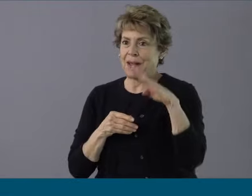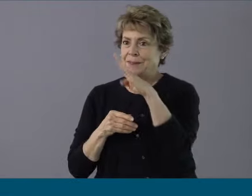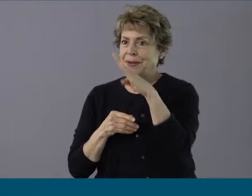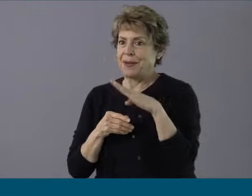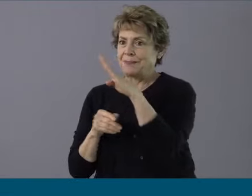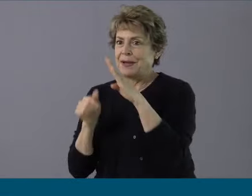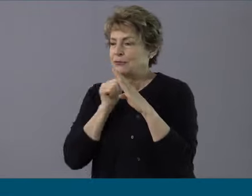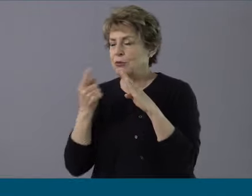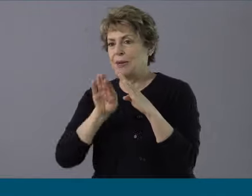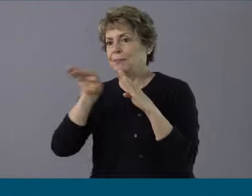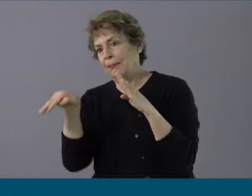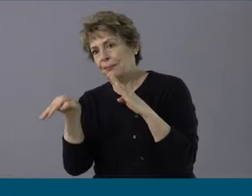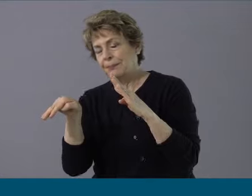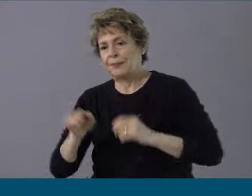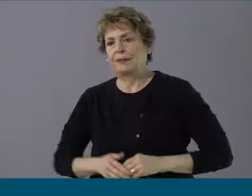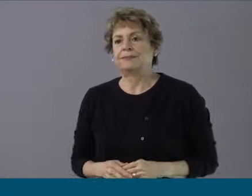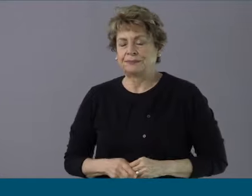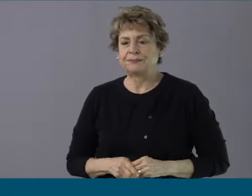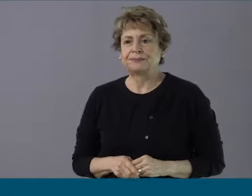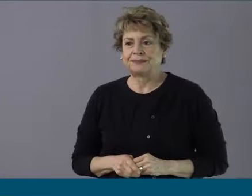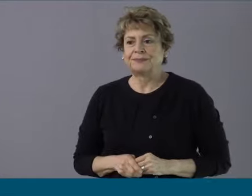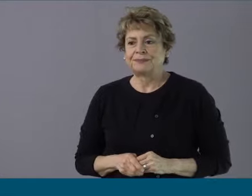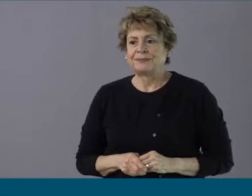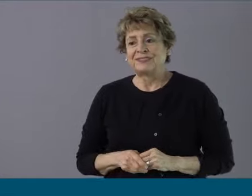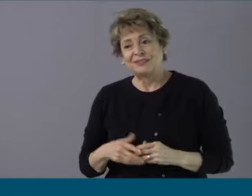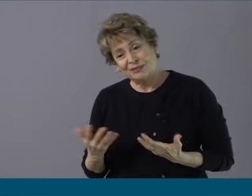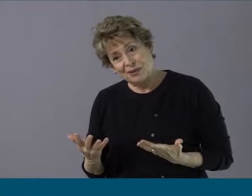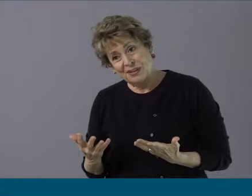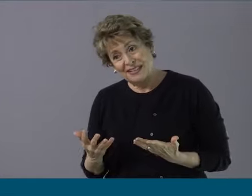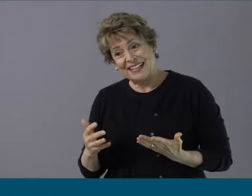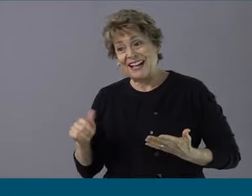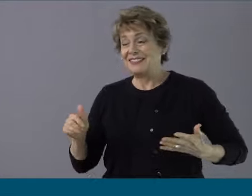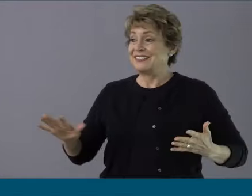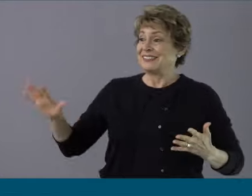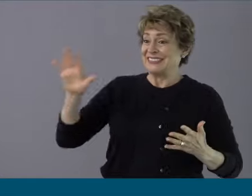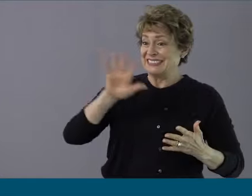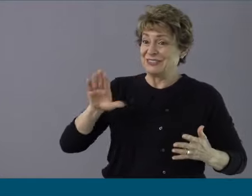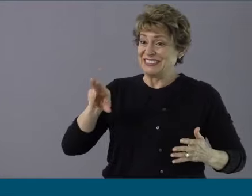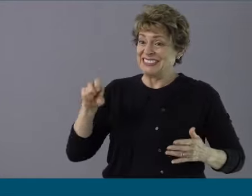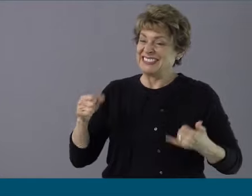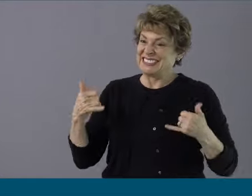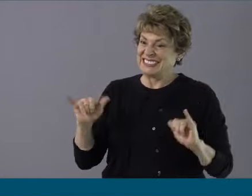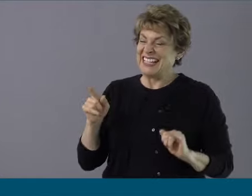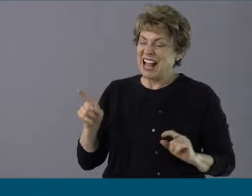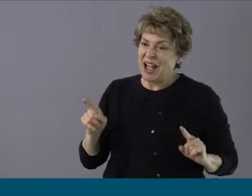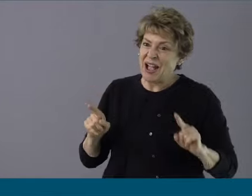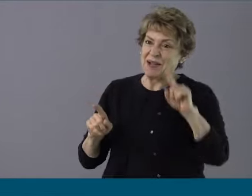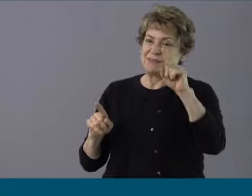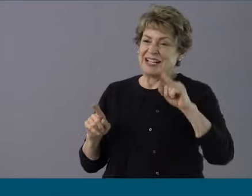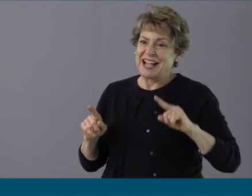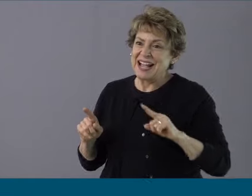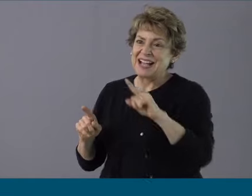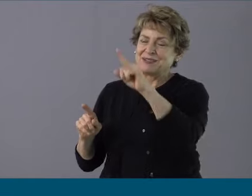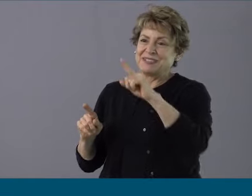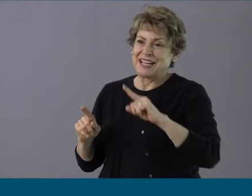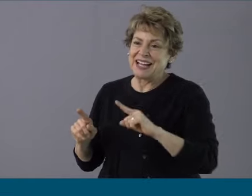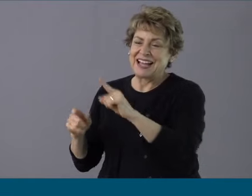is experiencing much of the increase that we had in June in July in macro